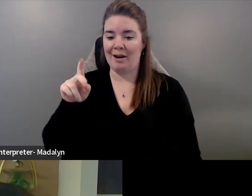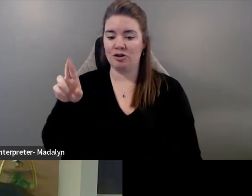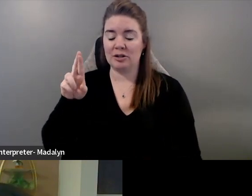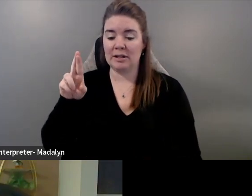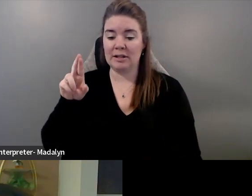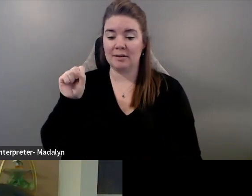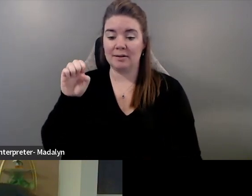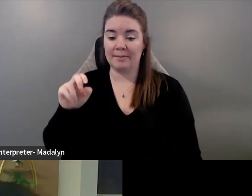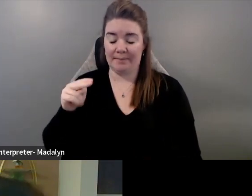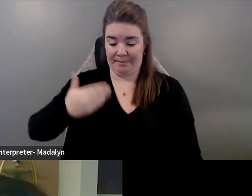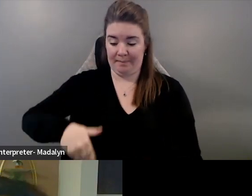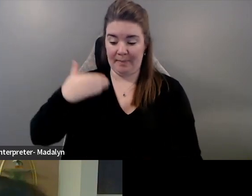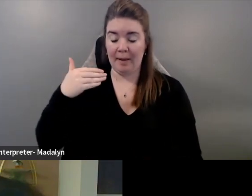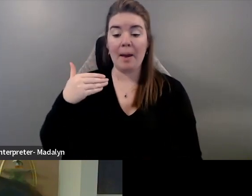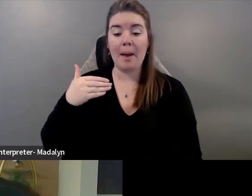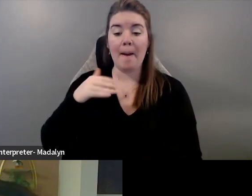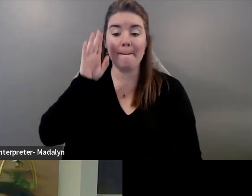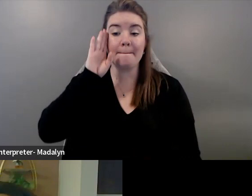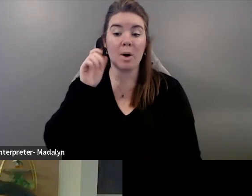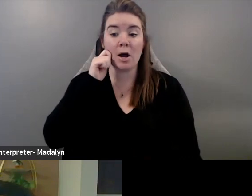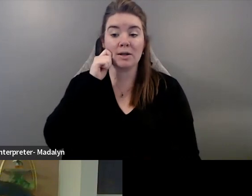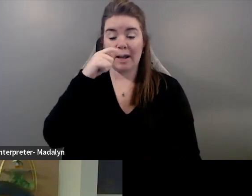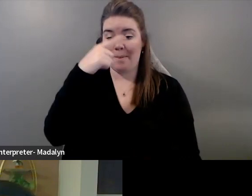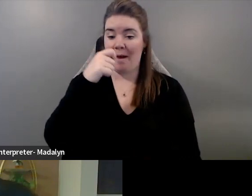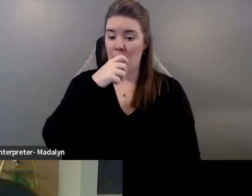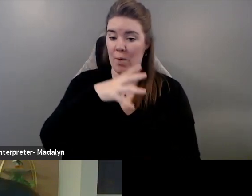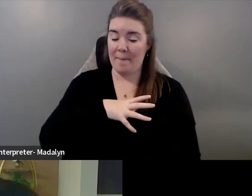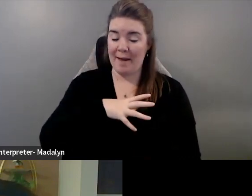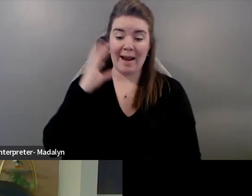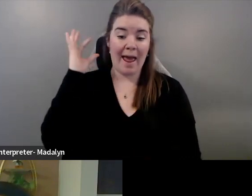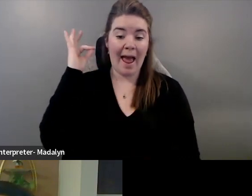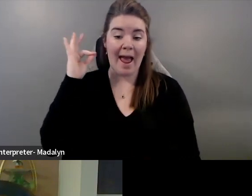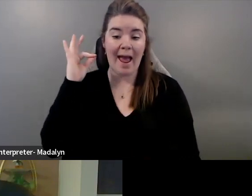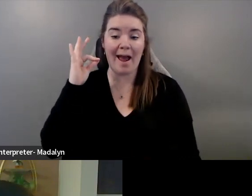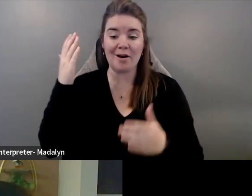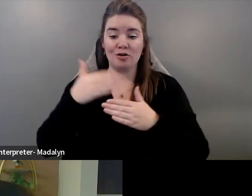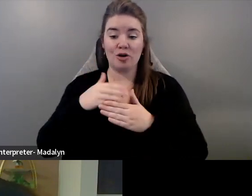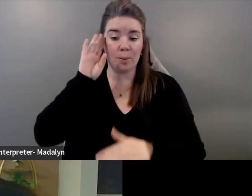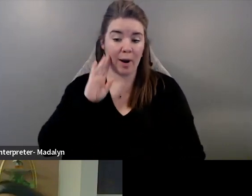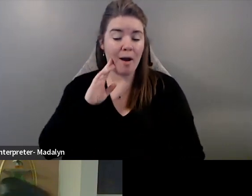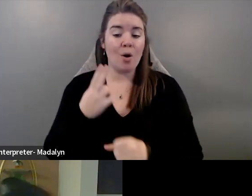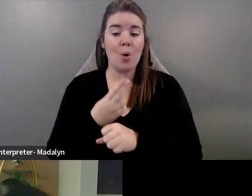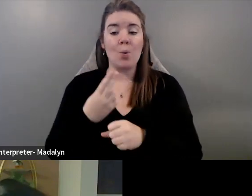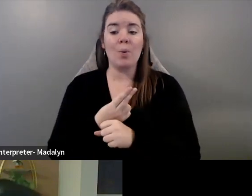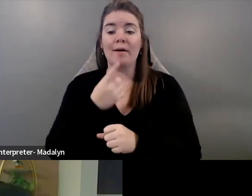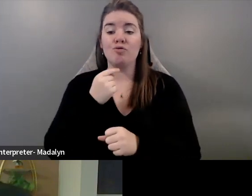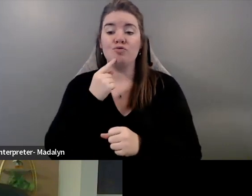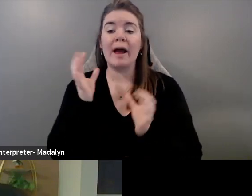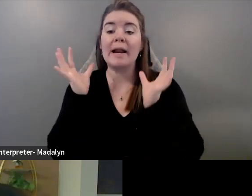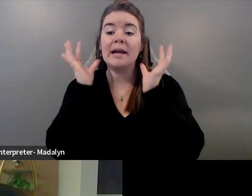Black woman. I have dark brown hair. I'm wearing red earrings and a black blouse.